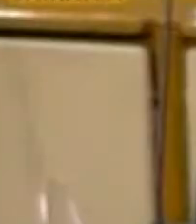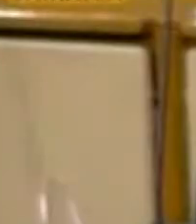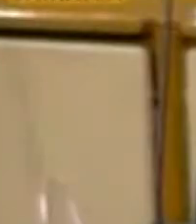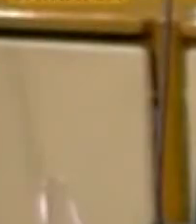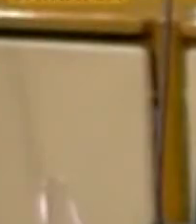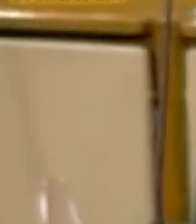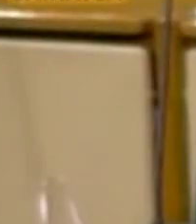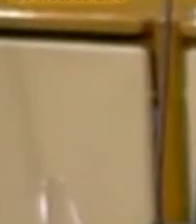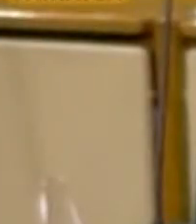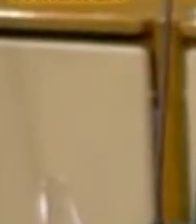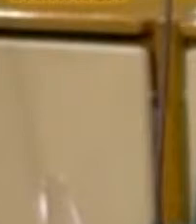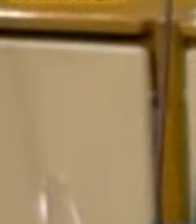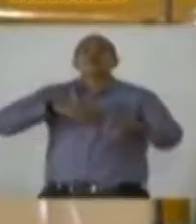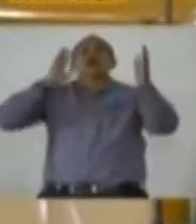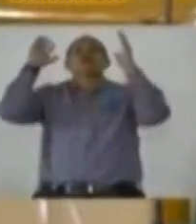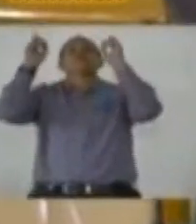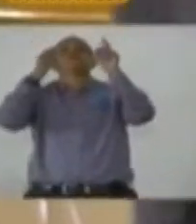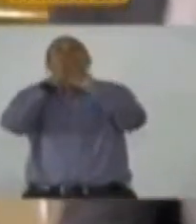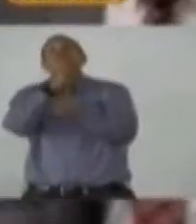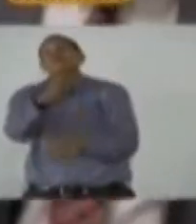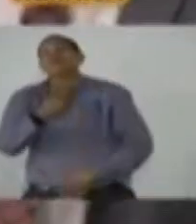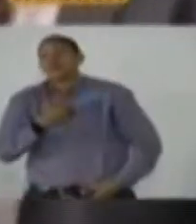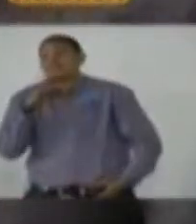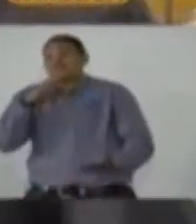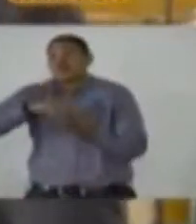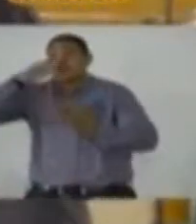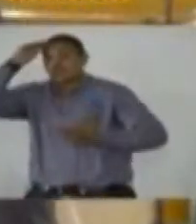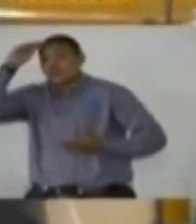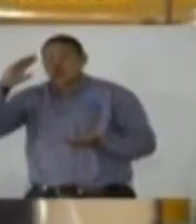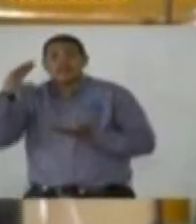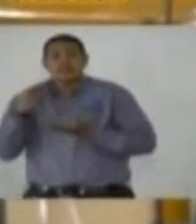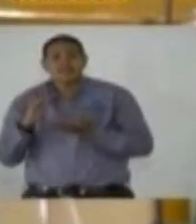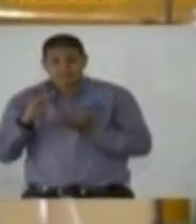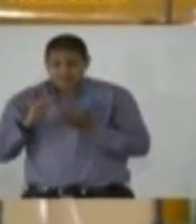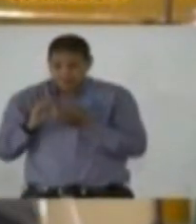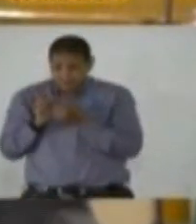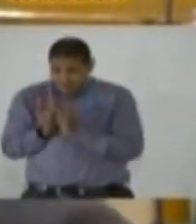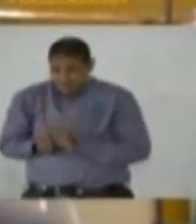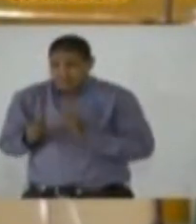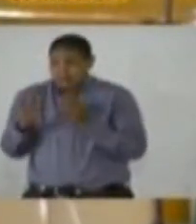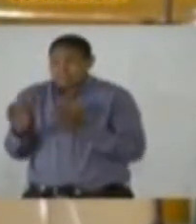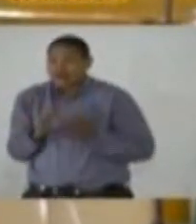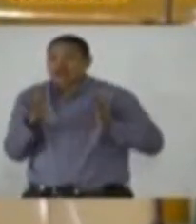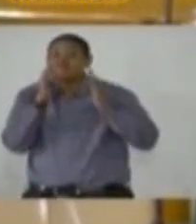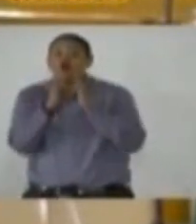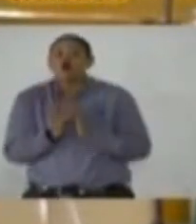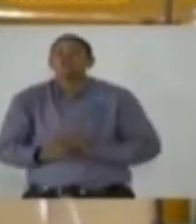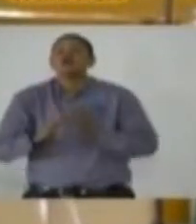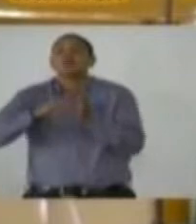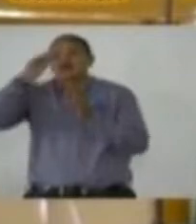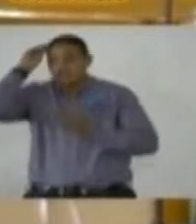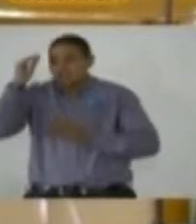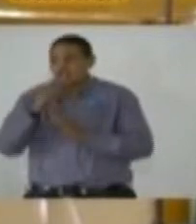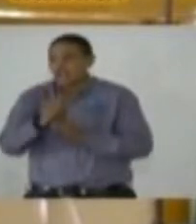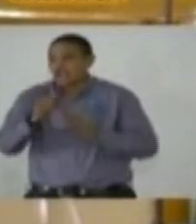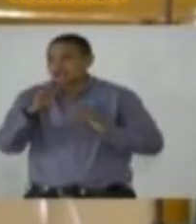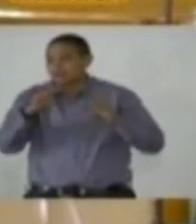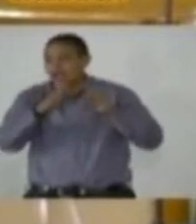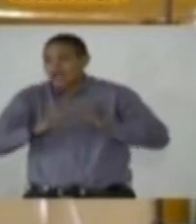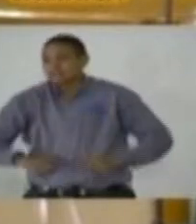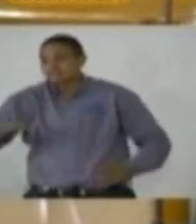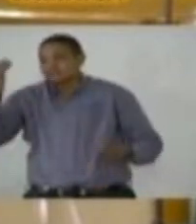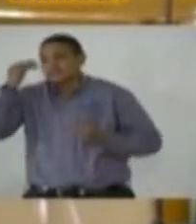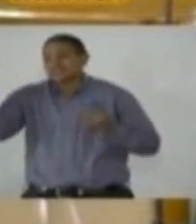Madam Speaker, just to recap, our learning remediation plan calls for customized learning guided by assessment data. This